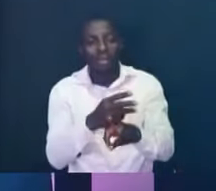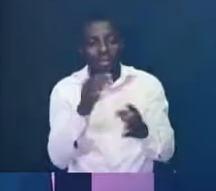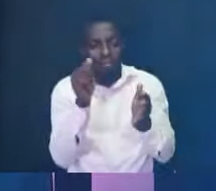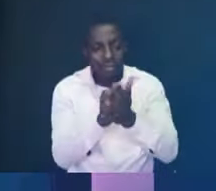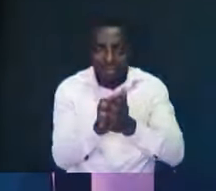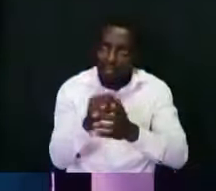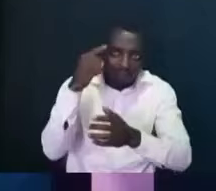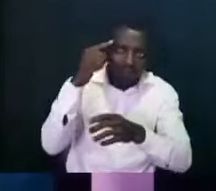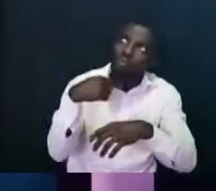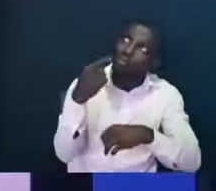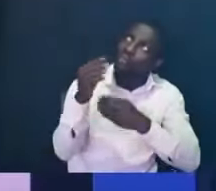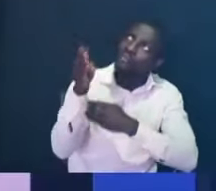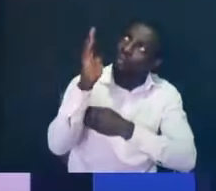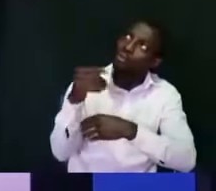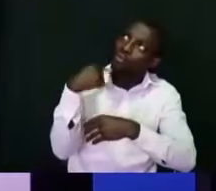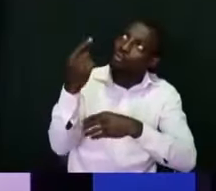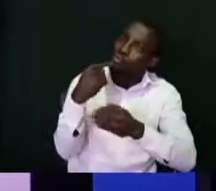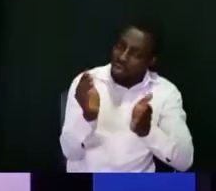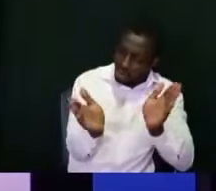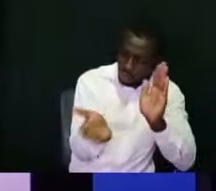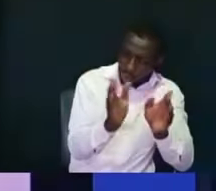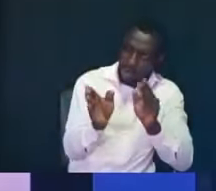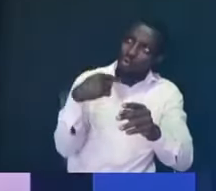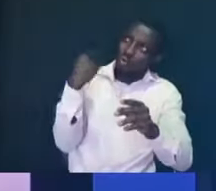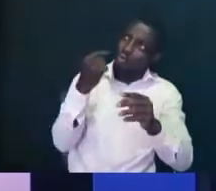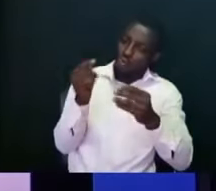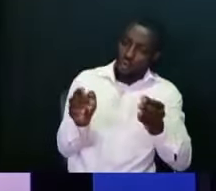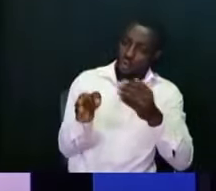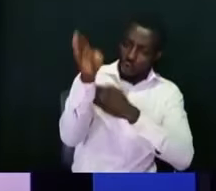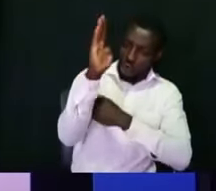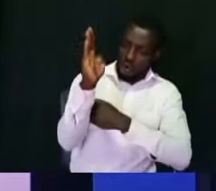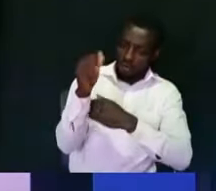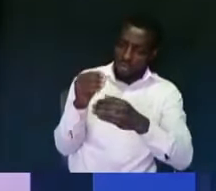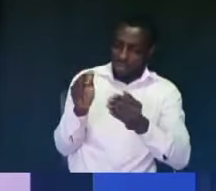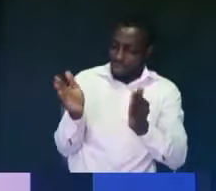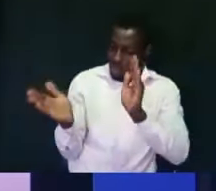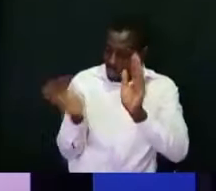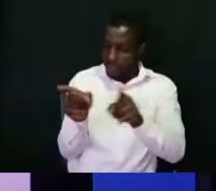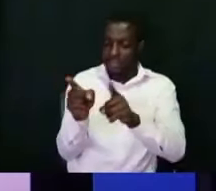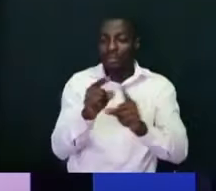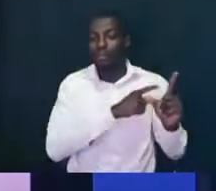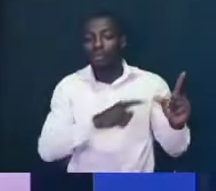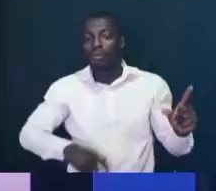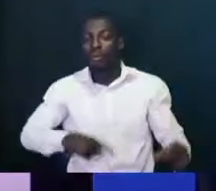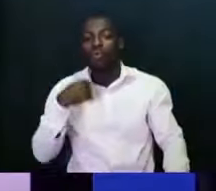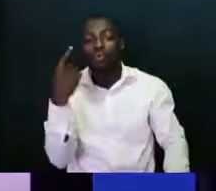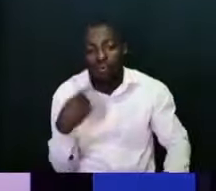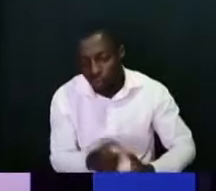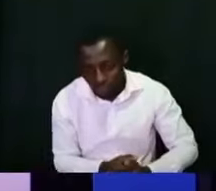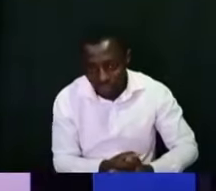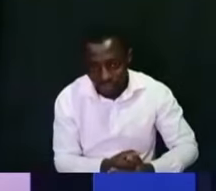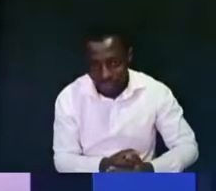That for who is God besides the Lord? And who is a rock